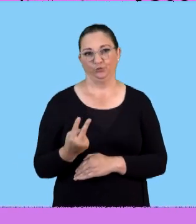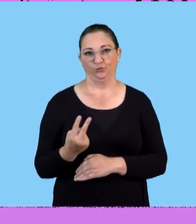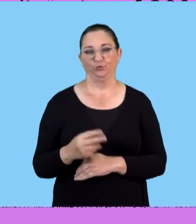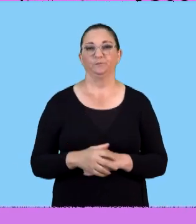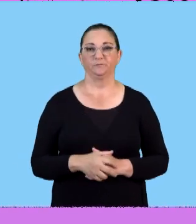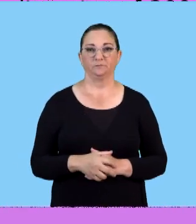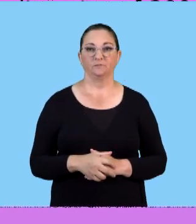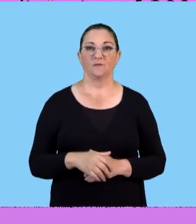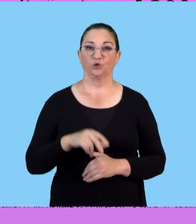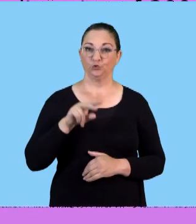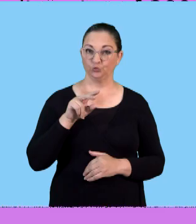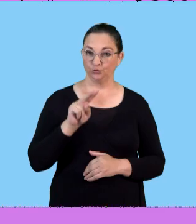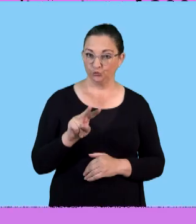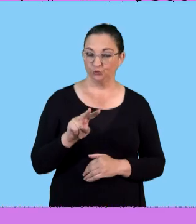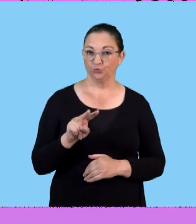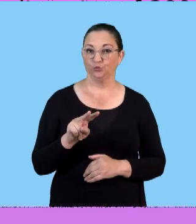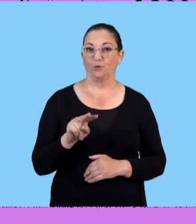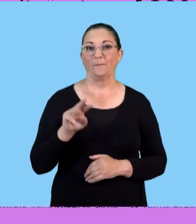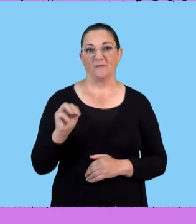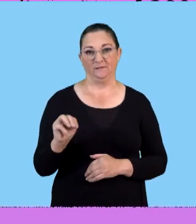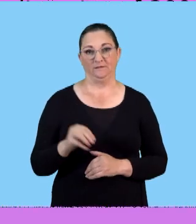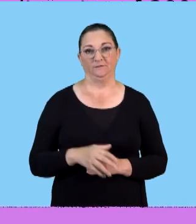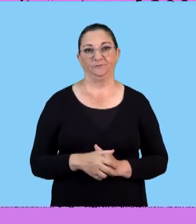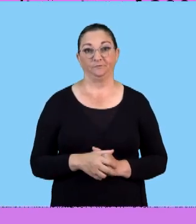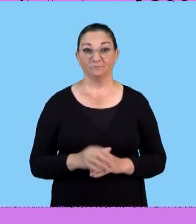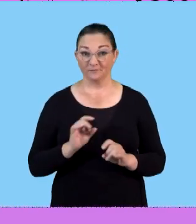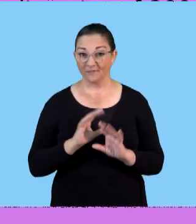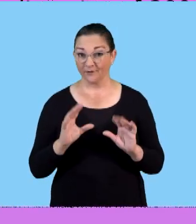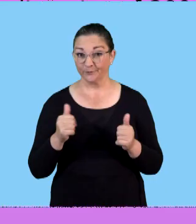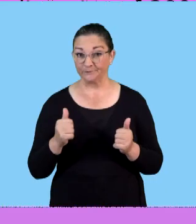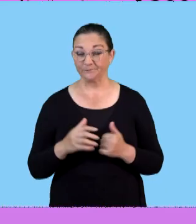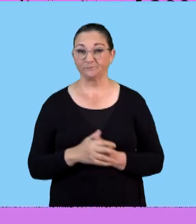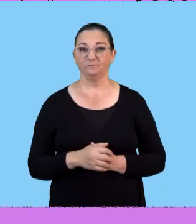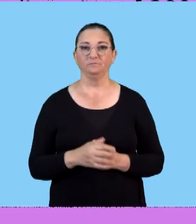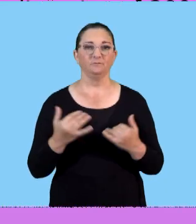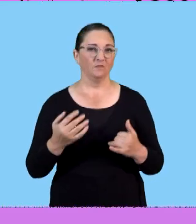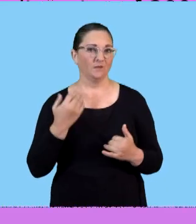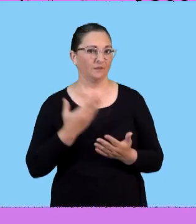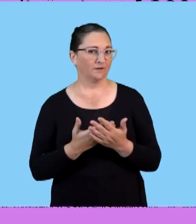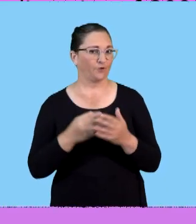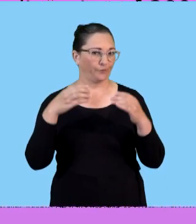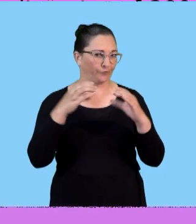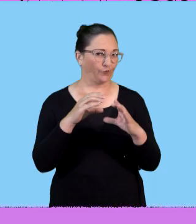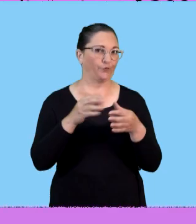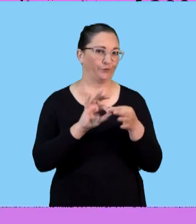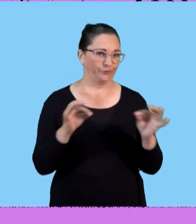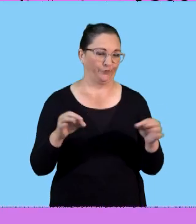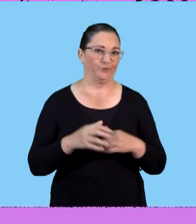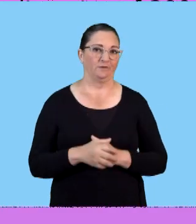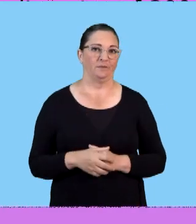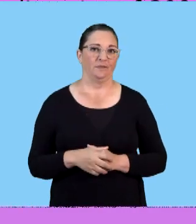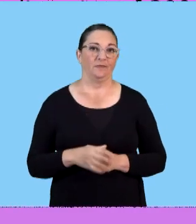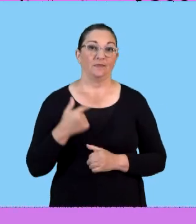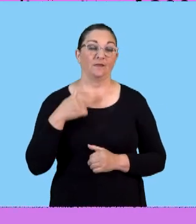2. So meaning this will be 2 meters. Are we clear? Now I can focus on my